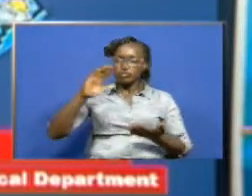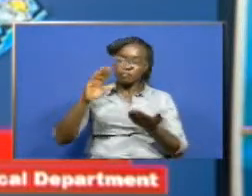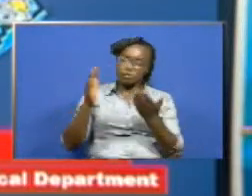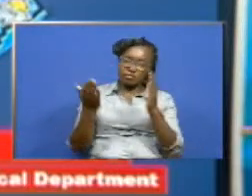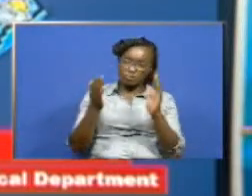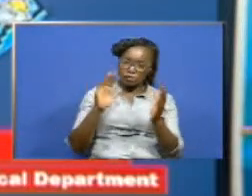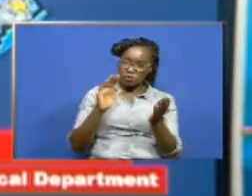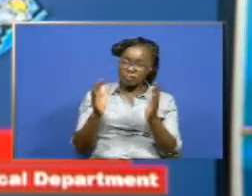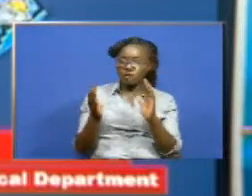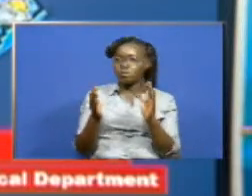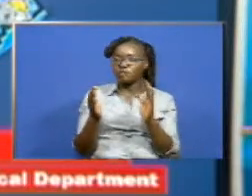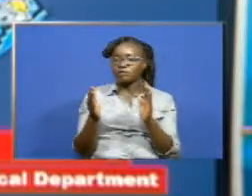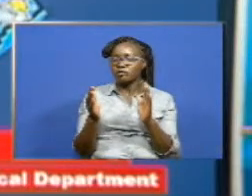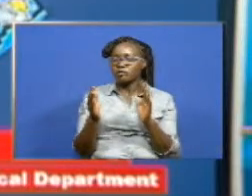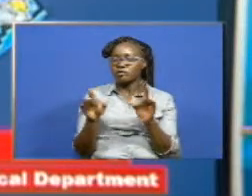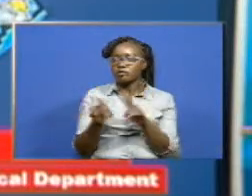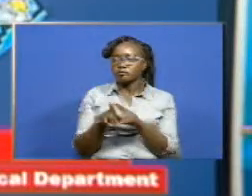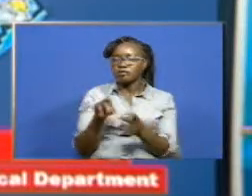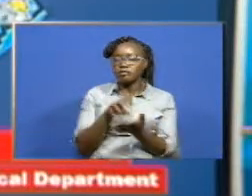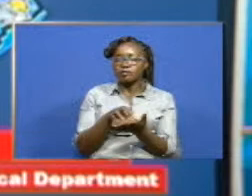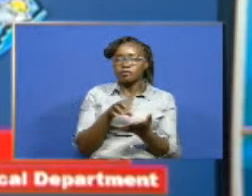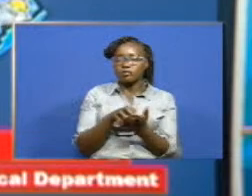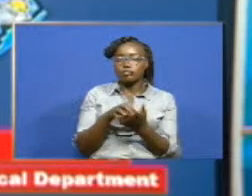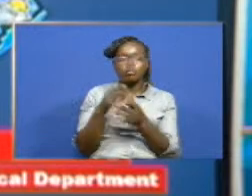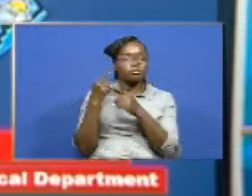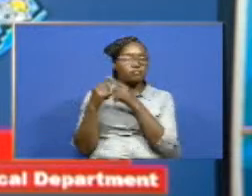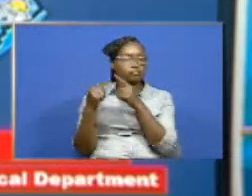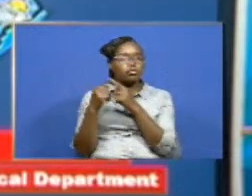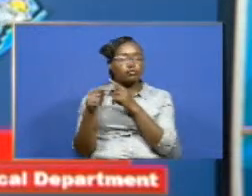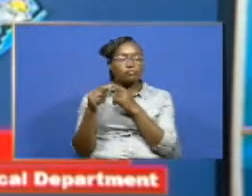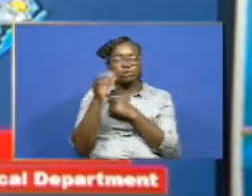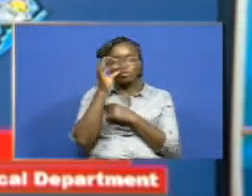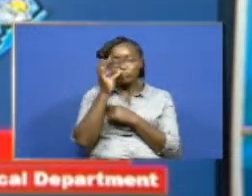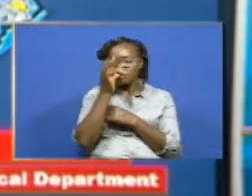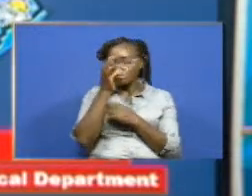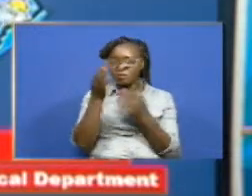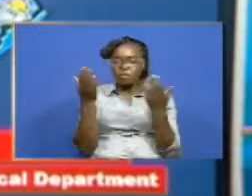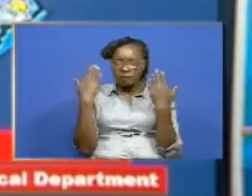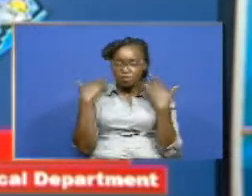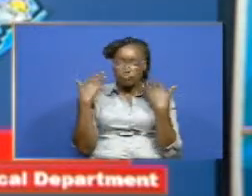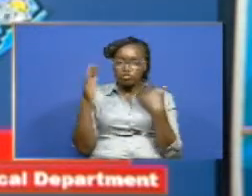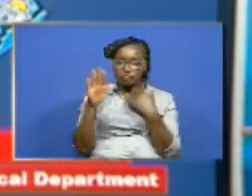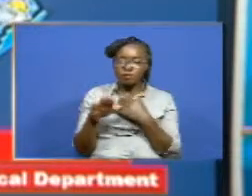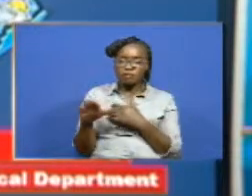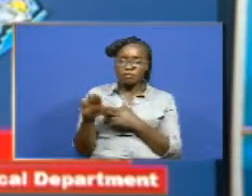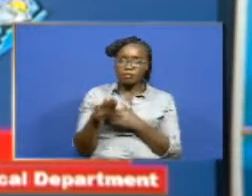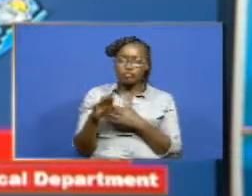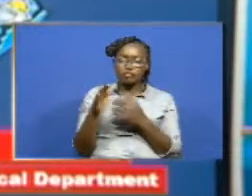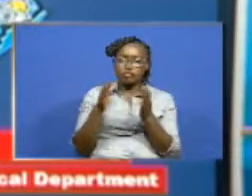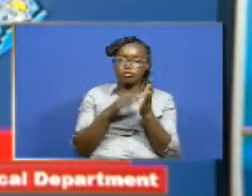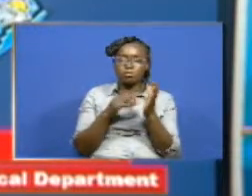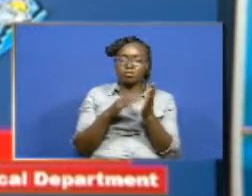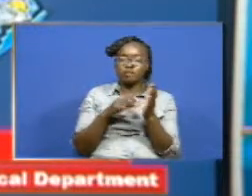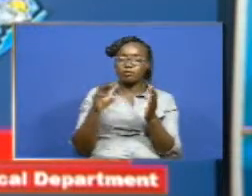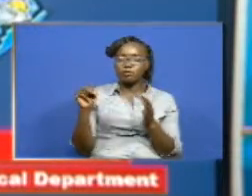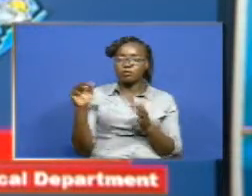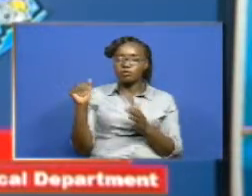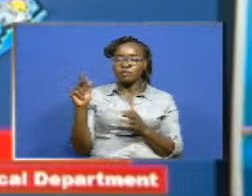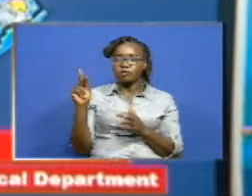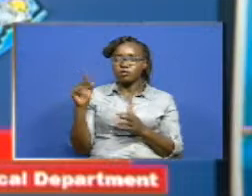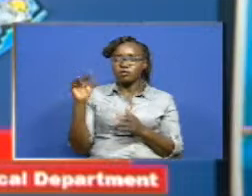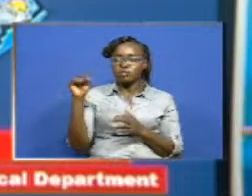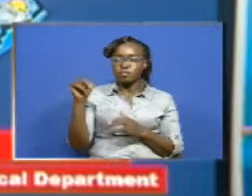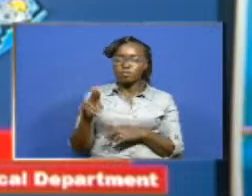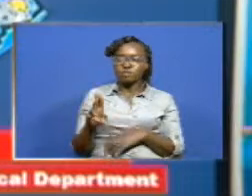cloudy conditions. The same conditions experienced in areas of Nyeri, Meru and its environs. Machakos, Makindu, Kitui and